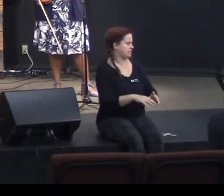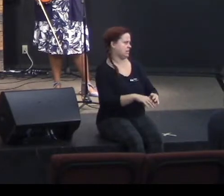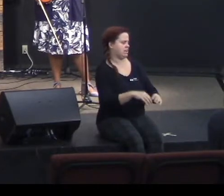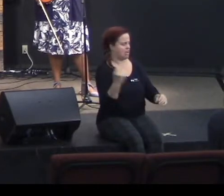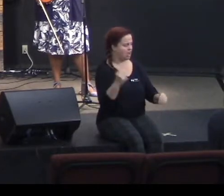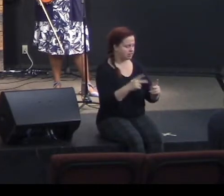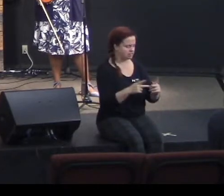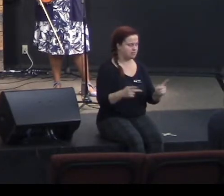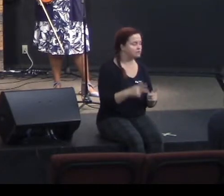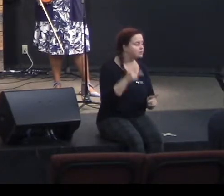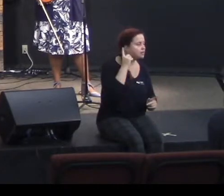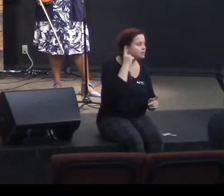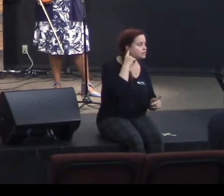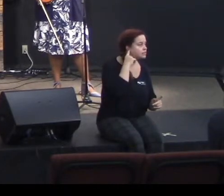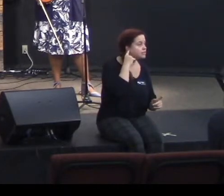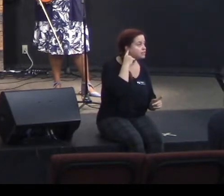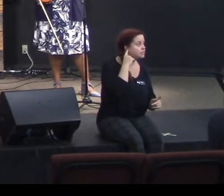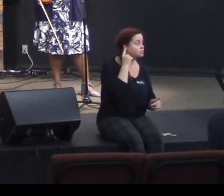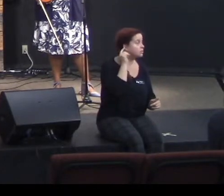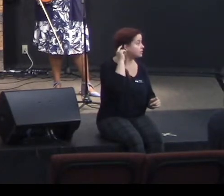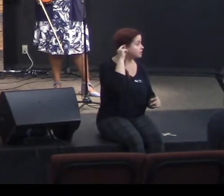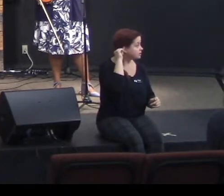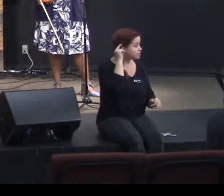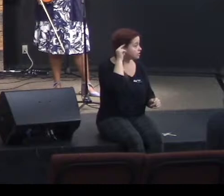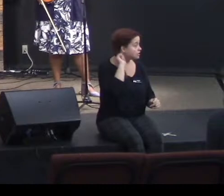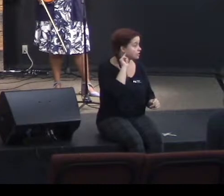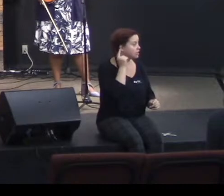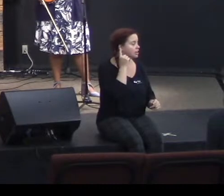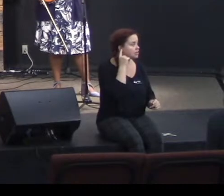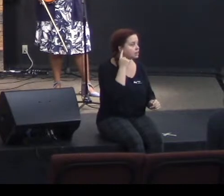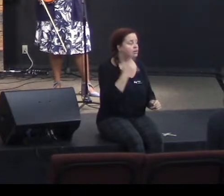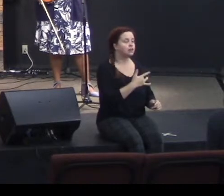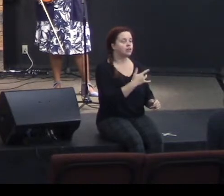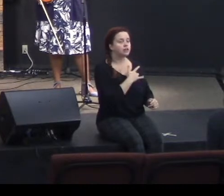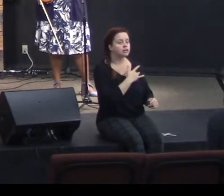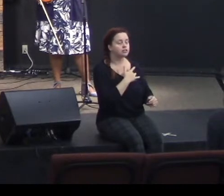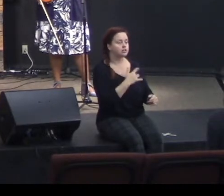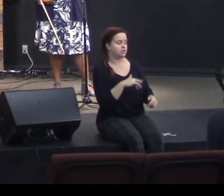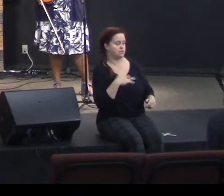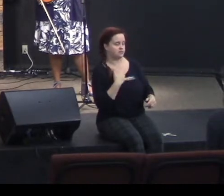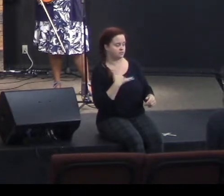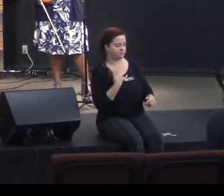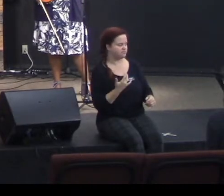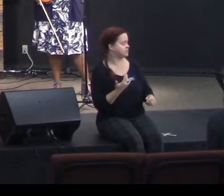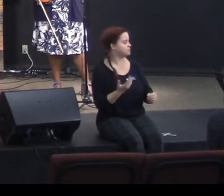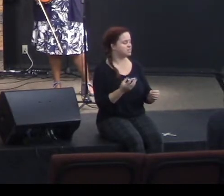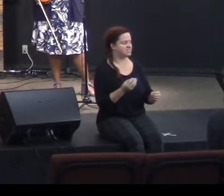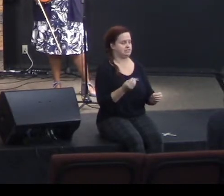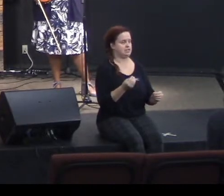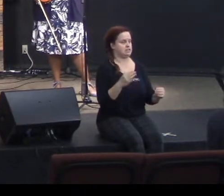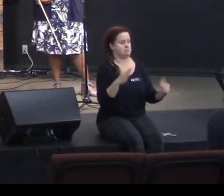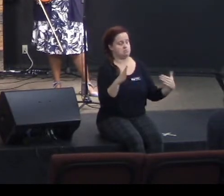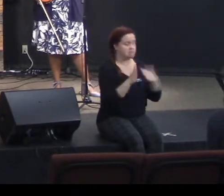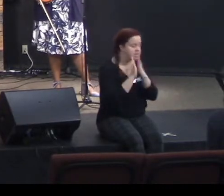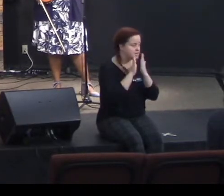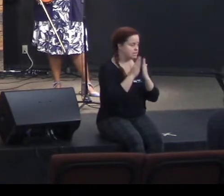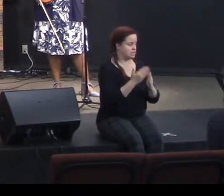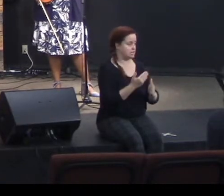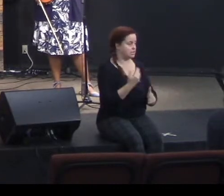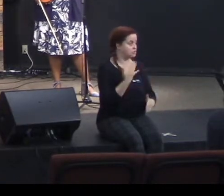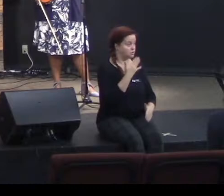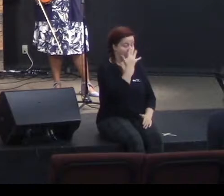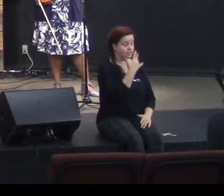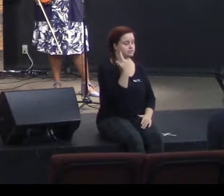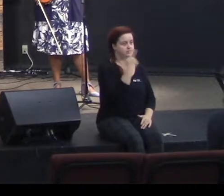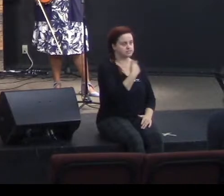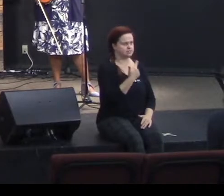ear hears and the heart understands and puts it into this in your face. Can't get around it. Don't know what to do